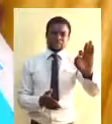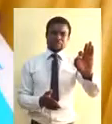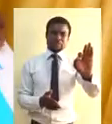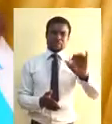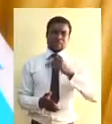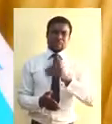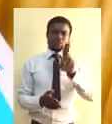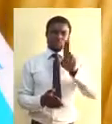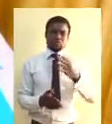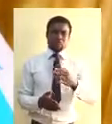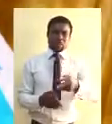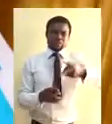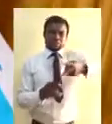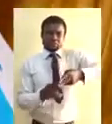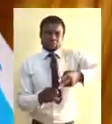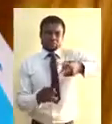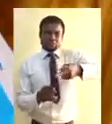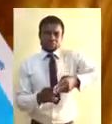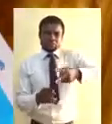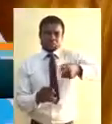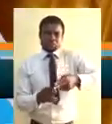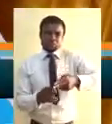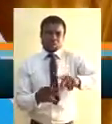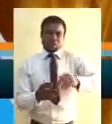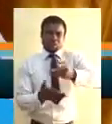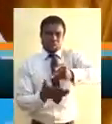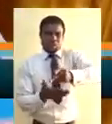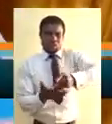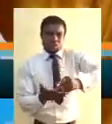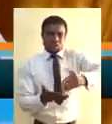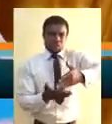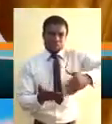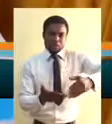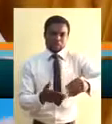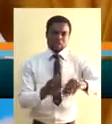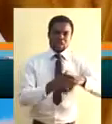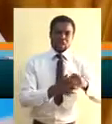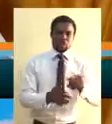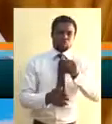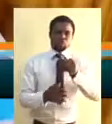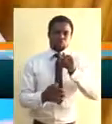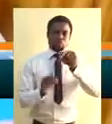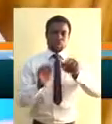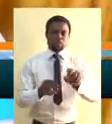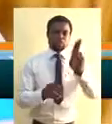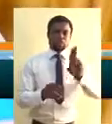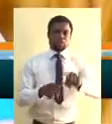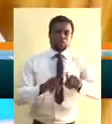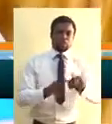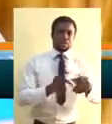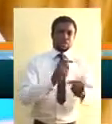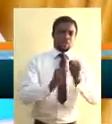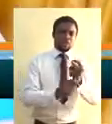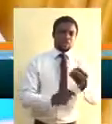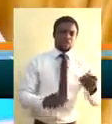and I take my scissors immediately, I cut out. So you can use different types of materials for